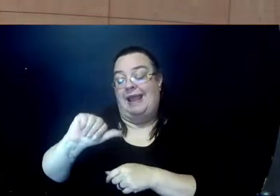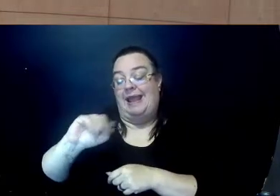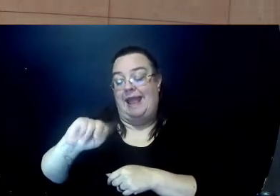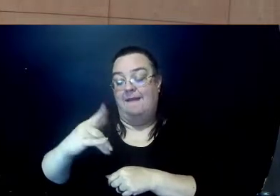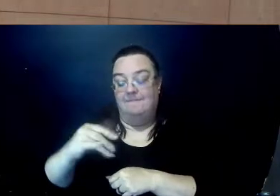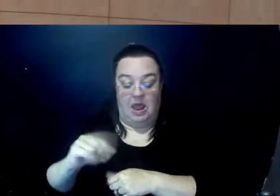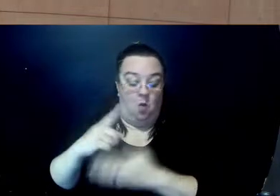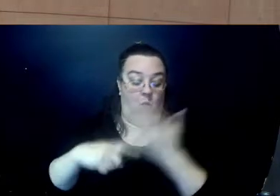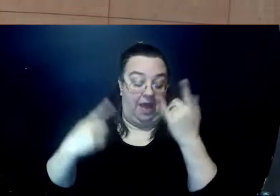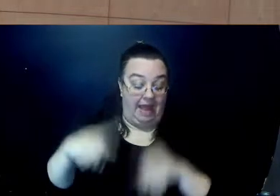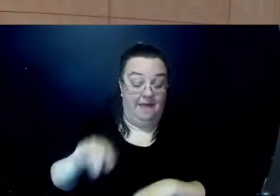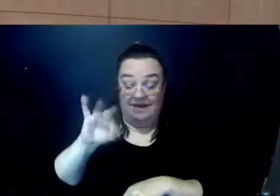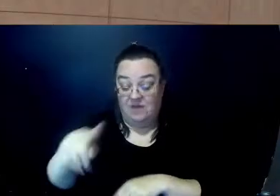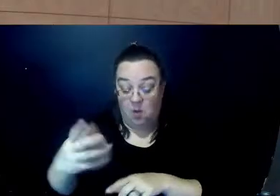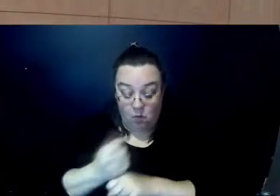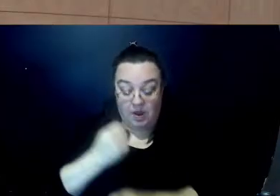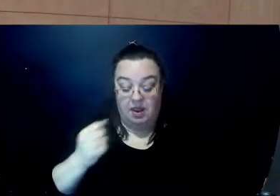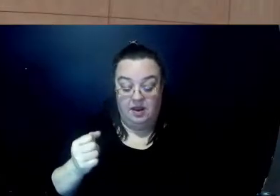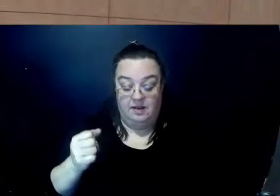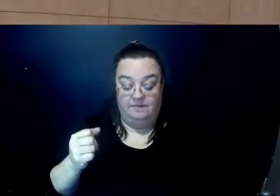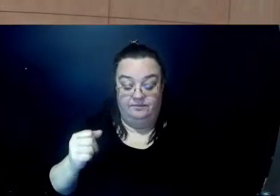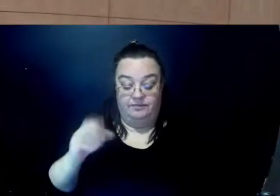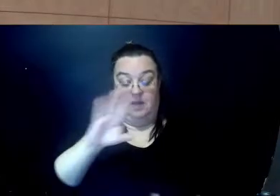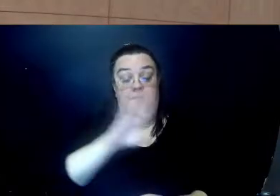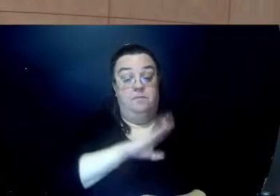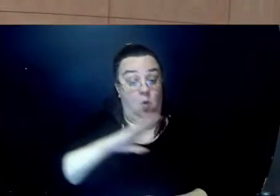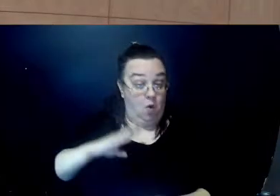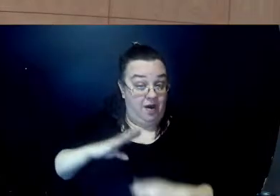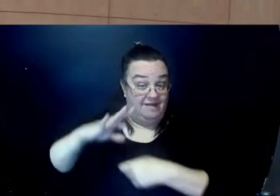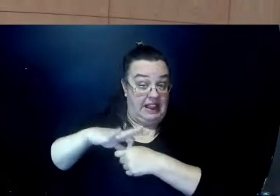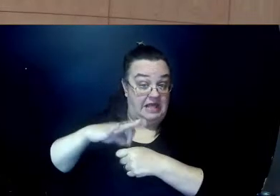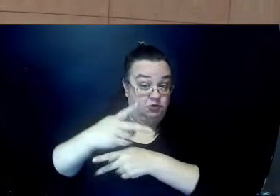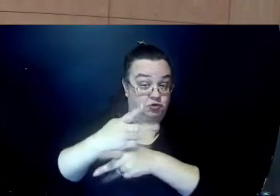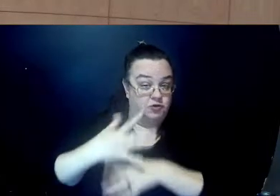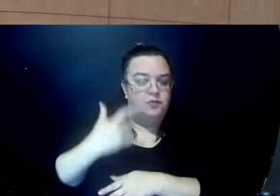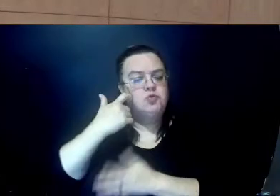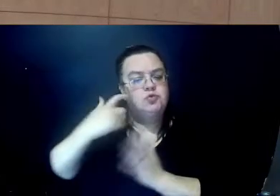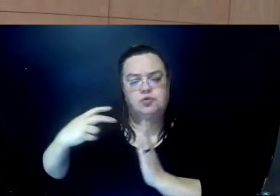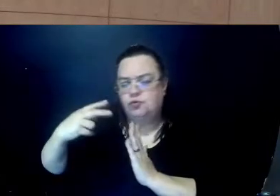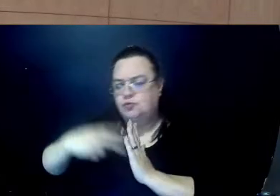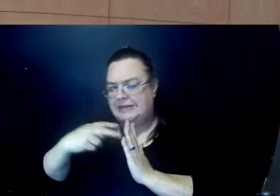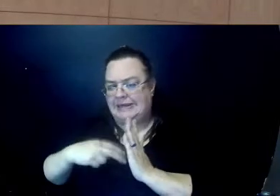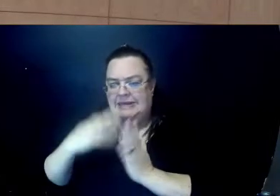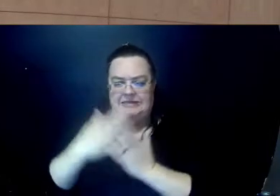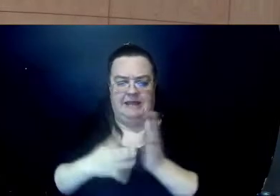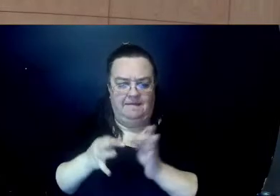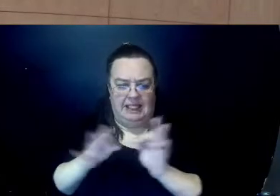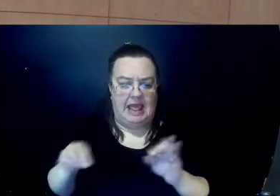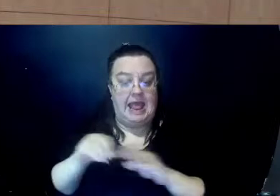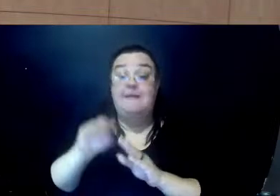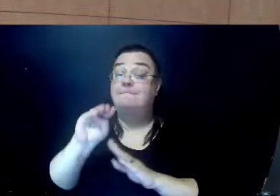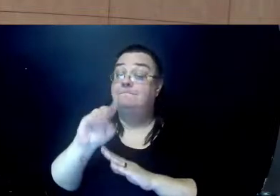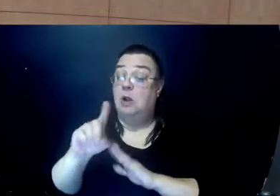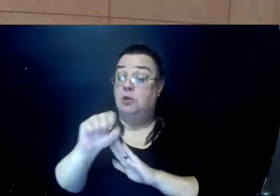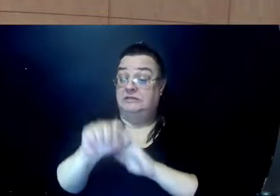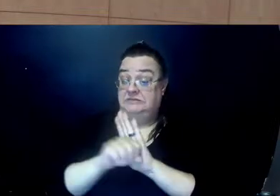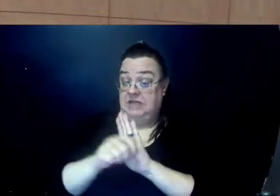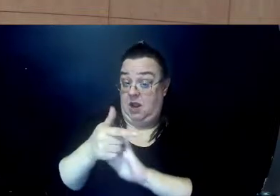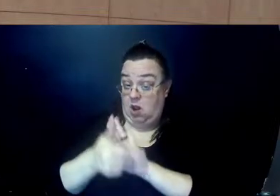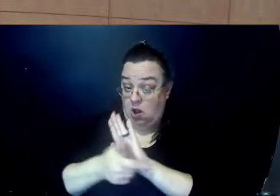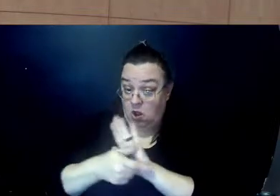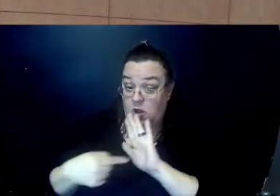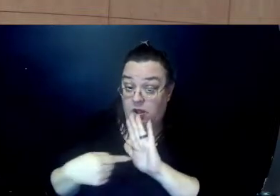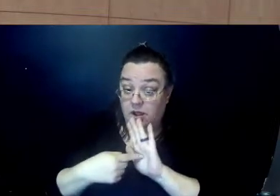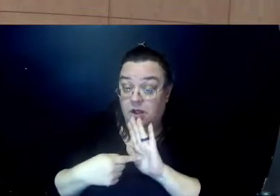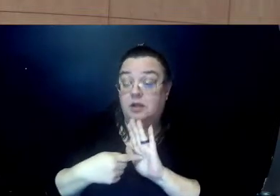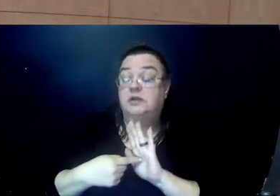et cetera. The Board of Election Supervisors was recently reading up on some language in the Maryland state law where